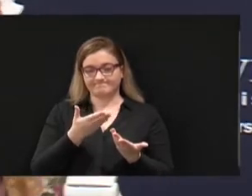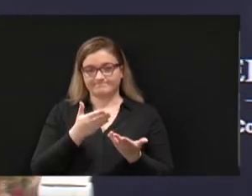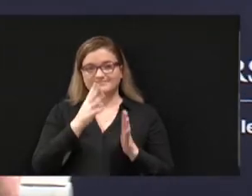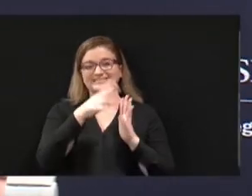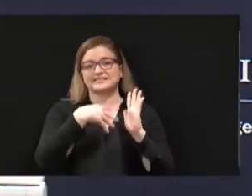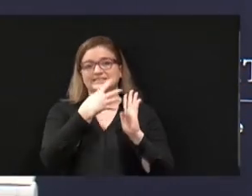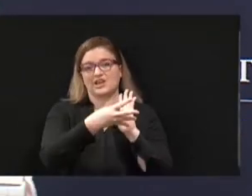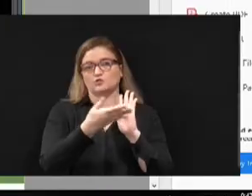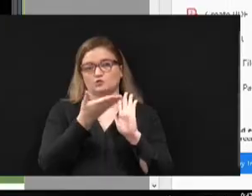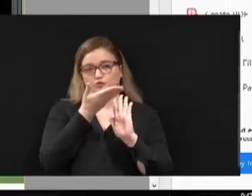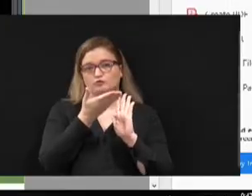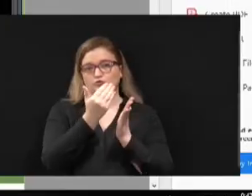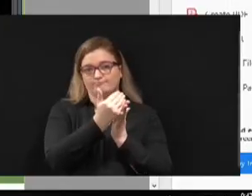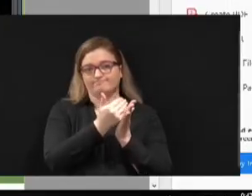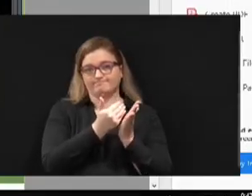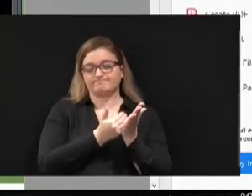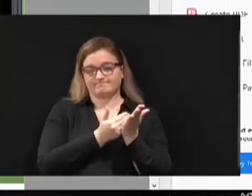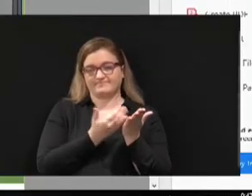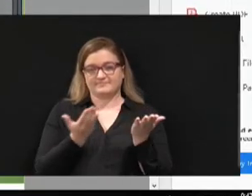schedule here,